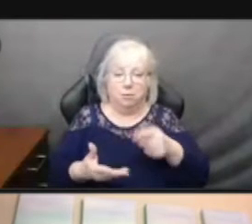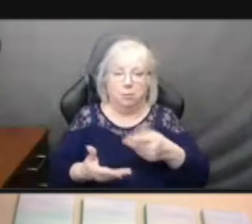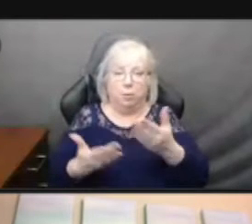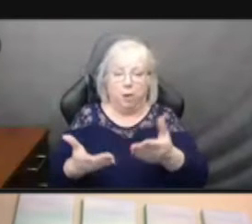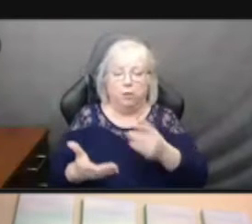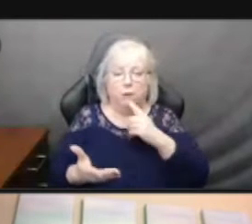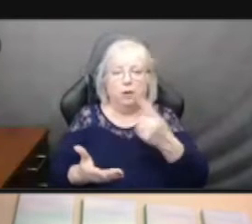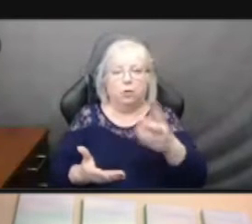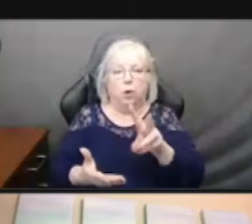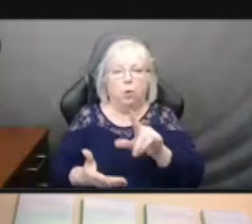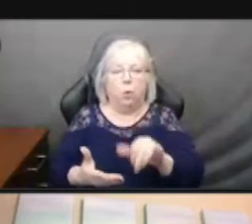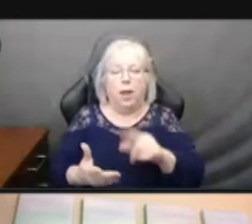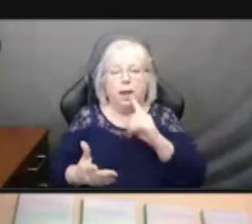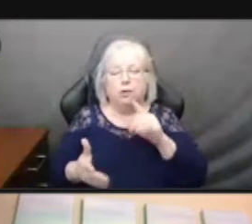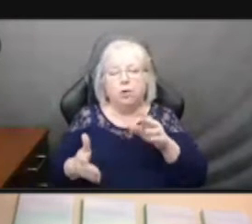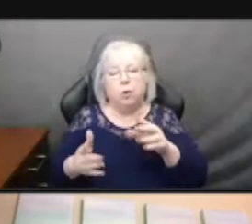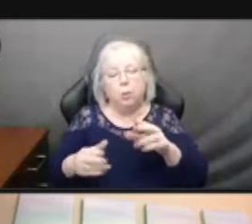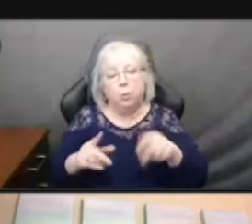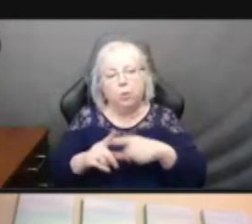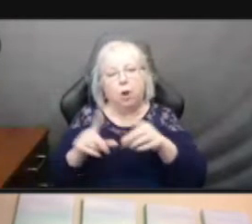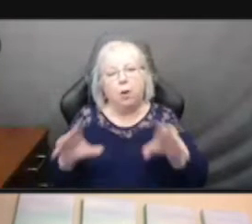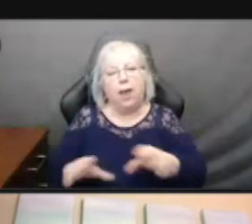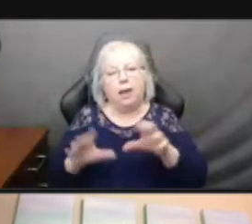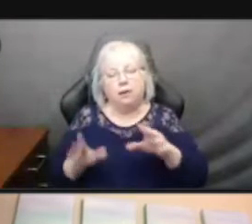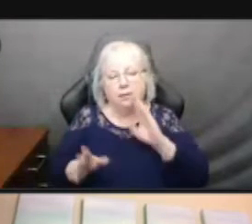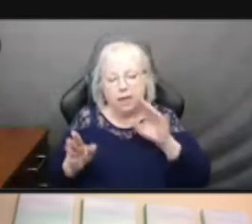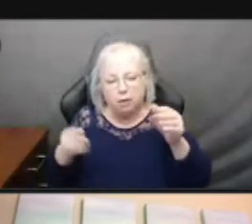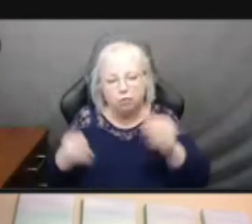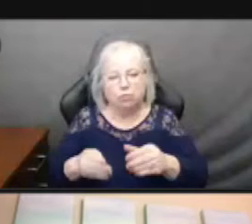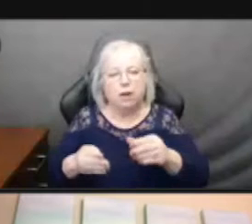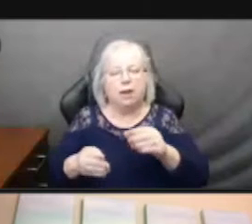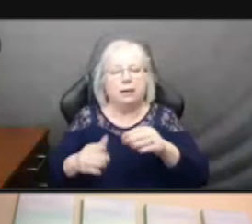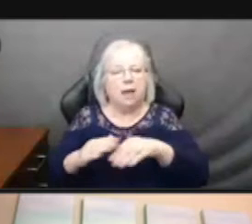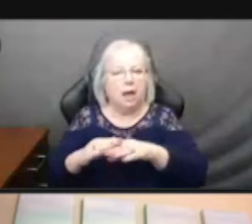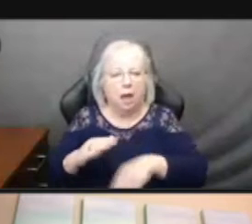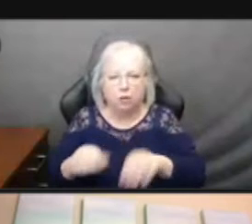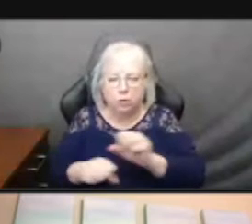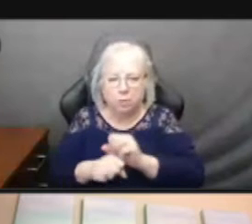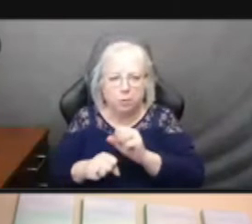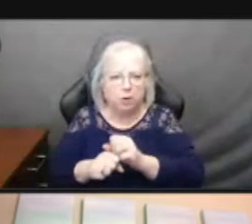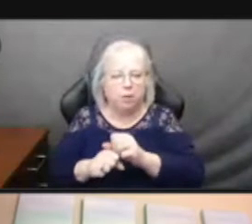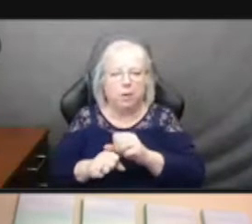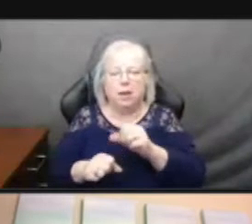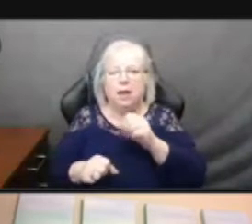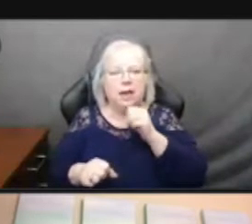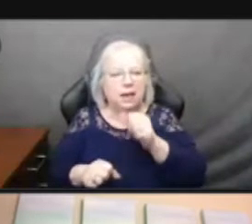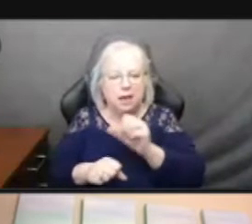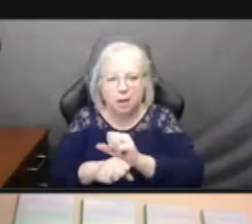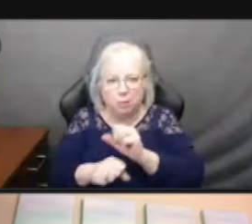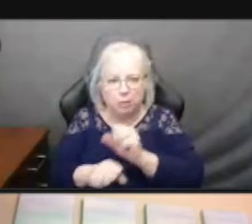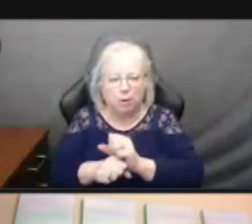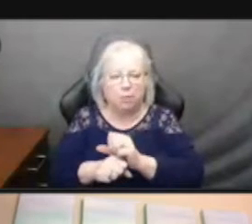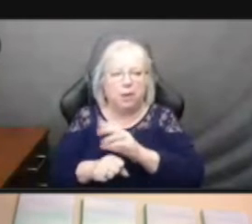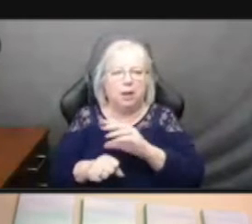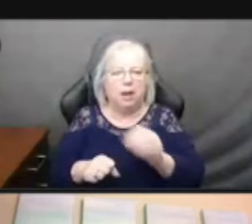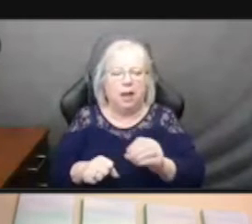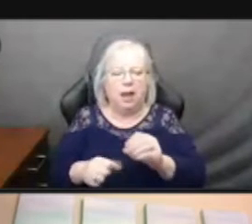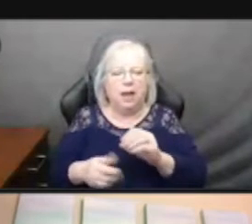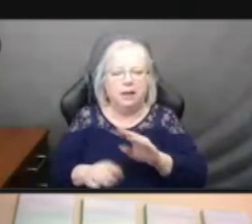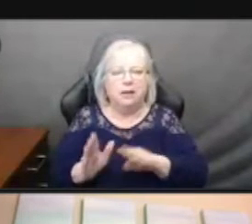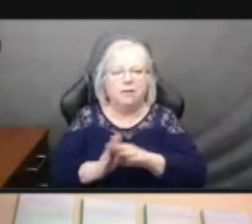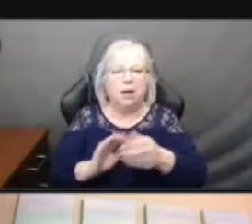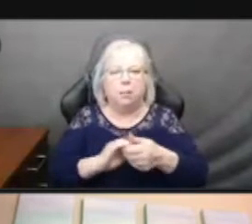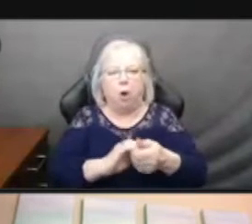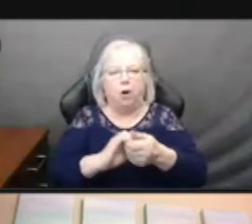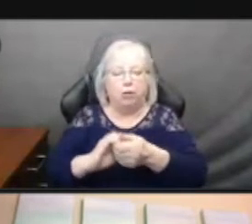addressing unemployment, underemployment, supportive services from these businesses to those communities that have developed partnerships. And